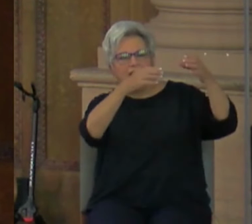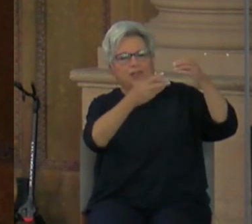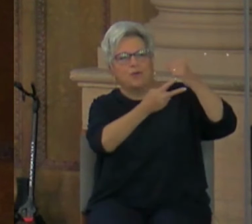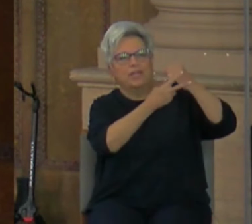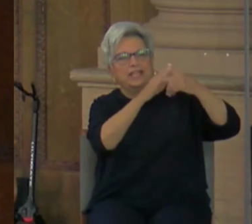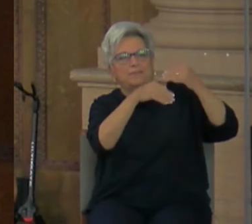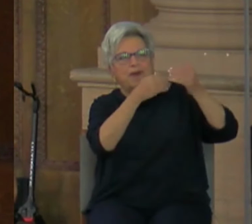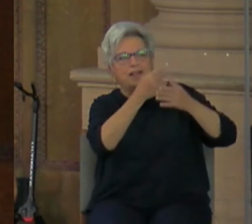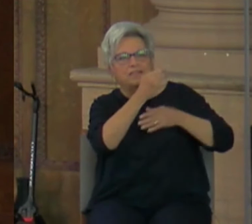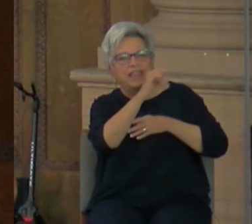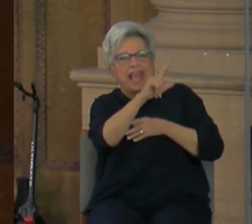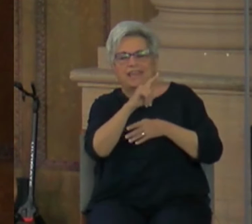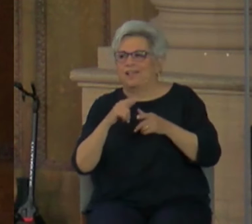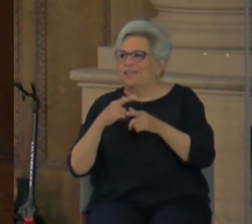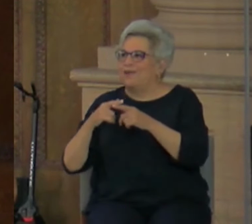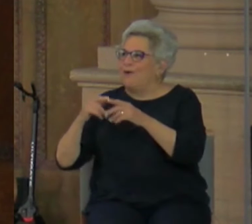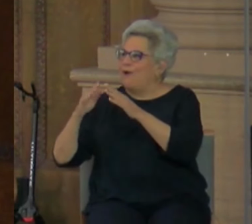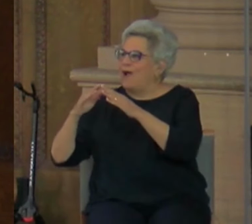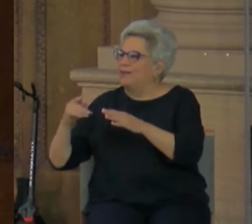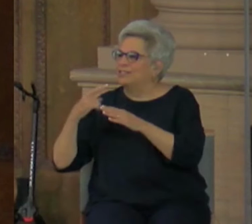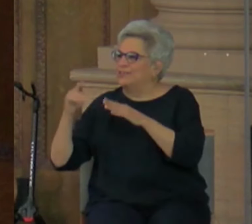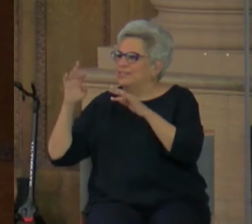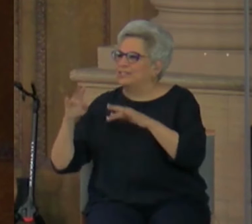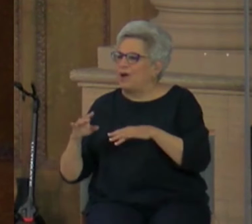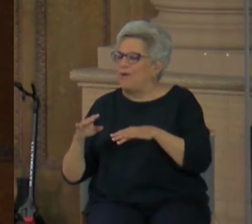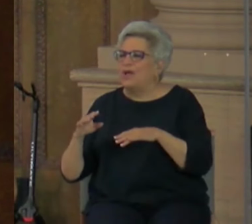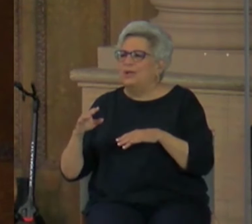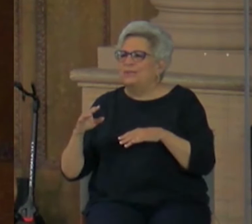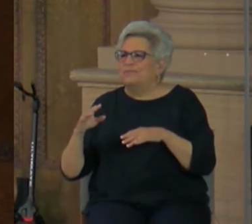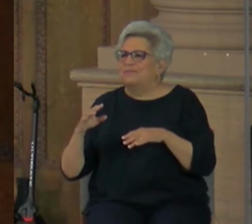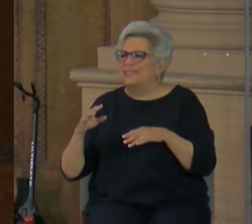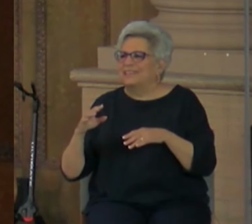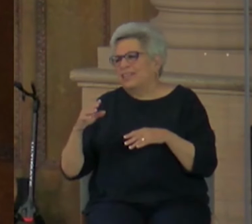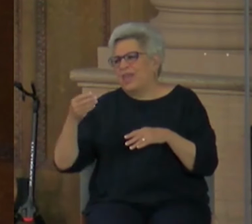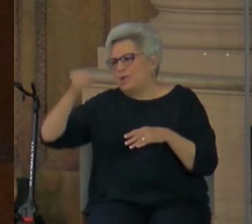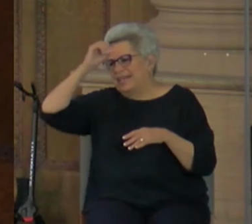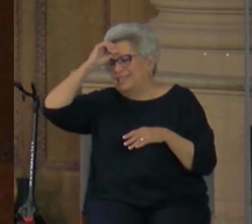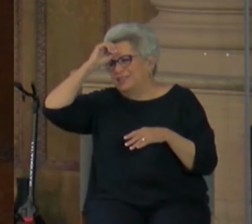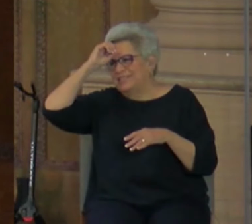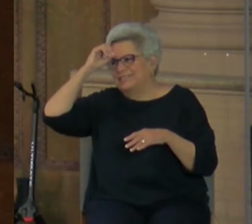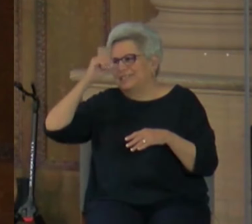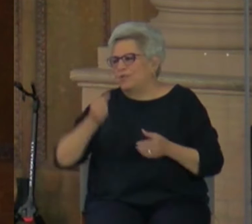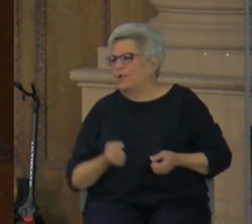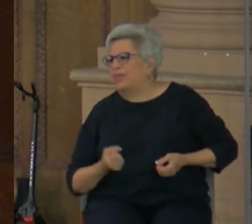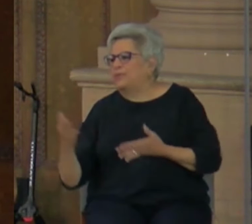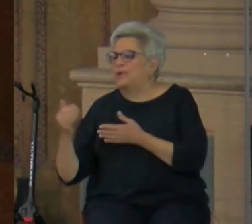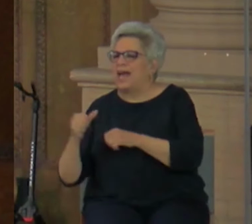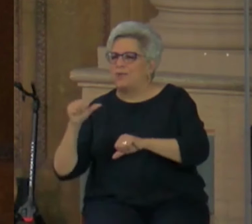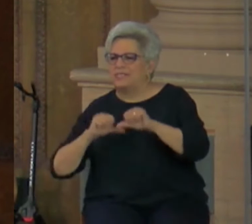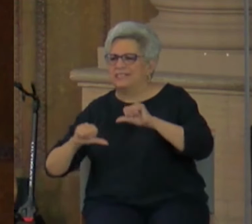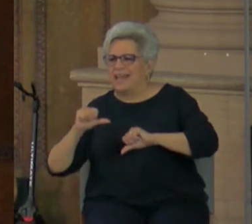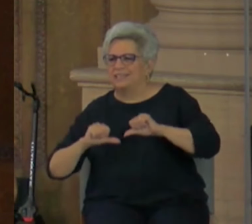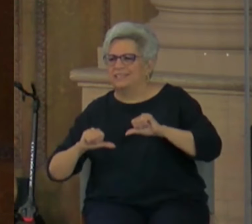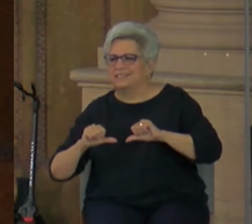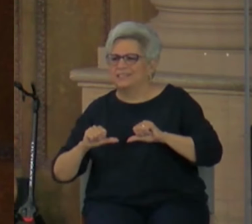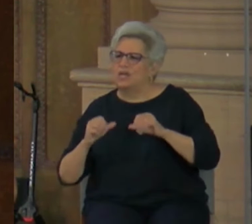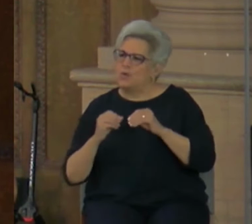or a storehouse for the snow. This is the way ancient people thought when they were ignorant. We throw this stuff out. We've moved on. We're more